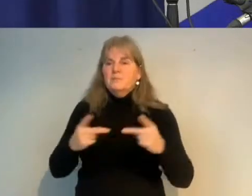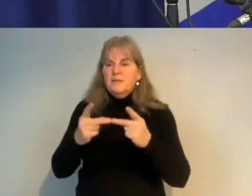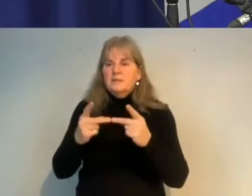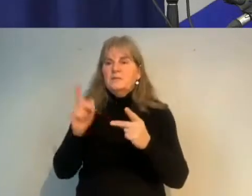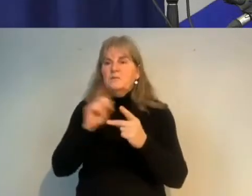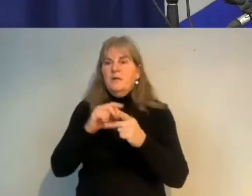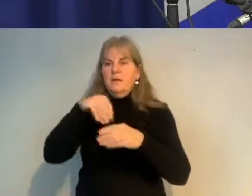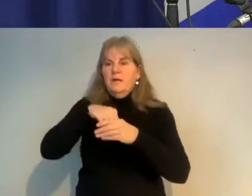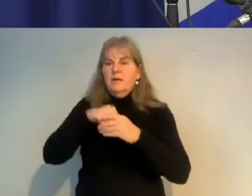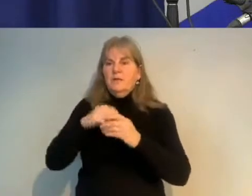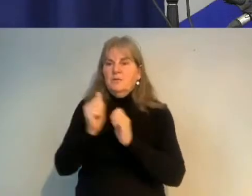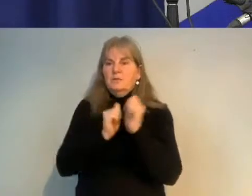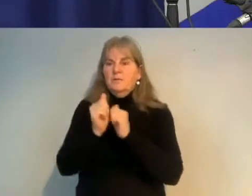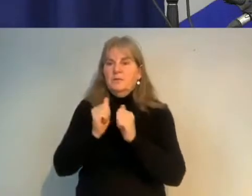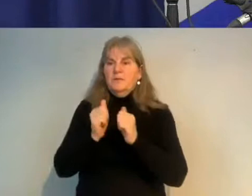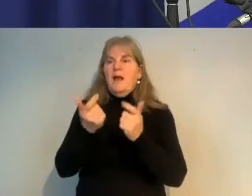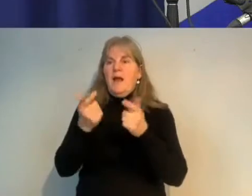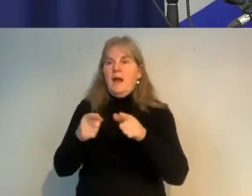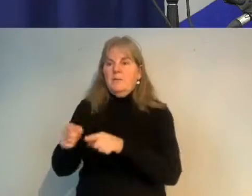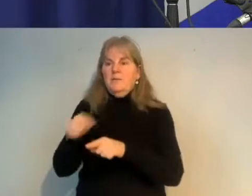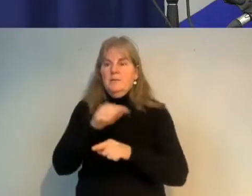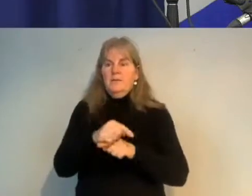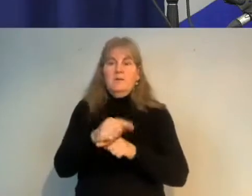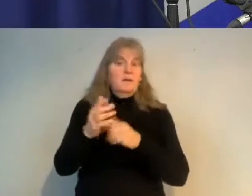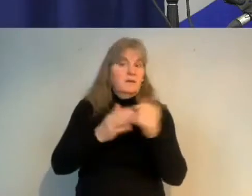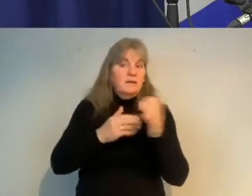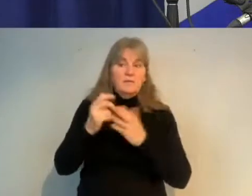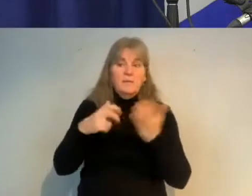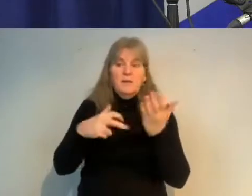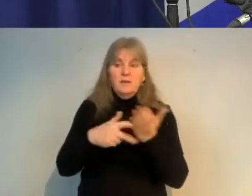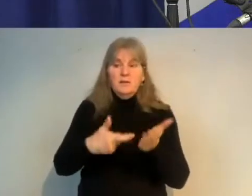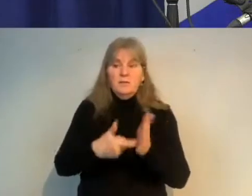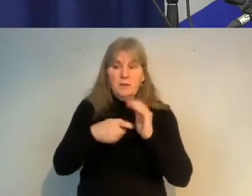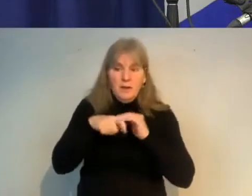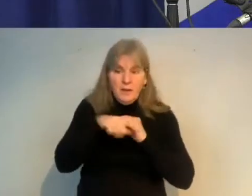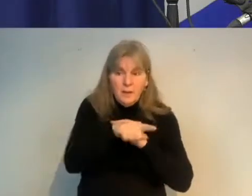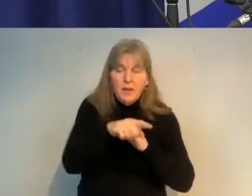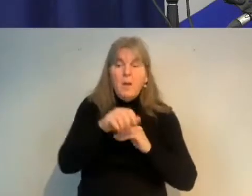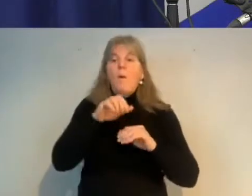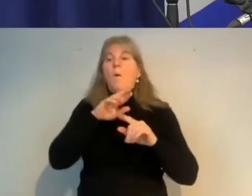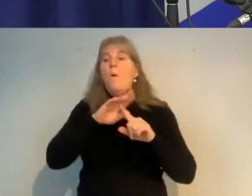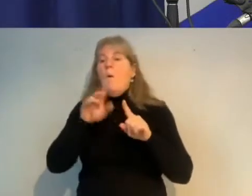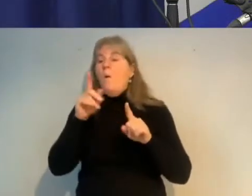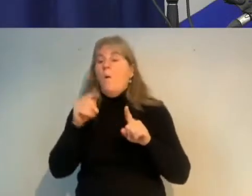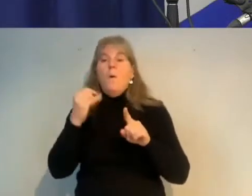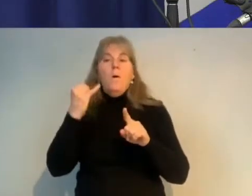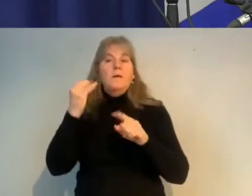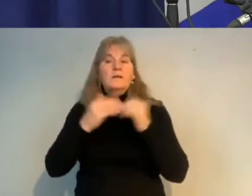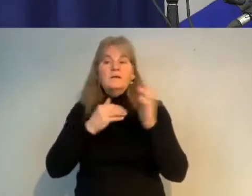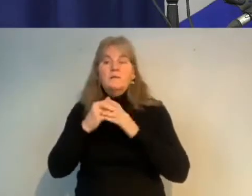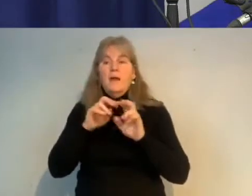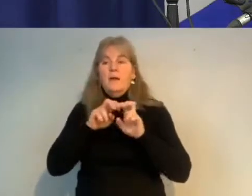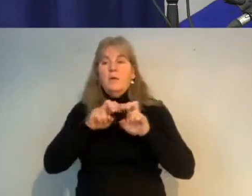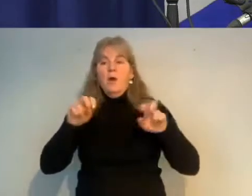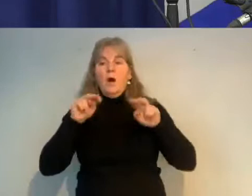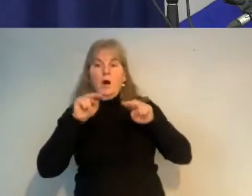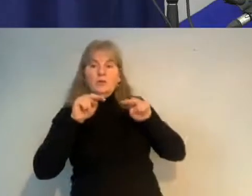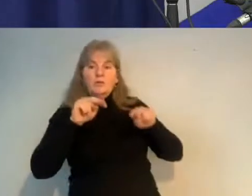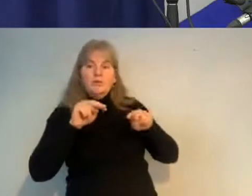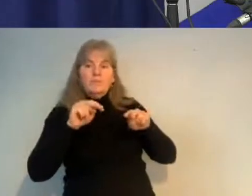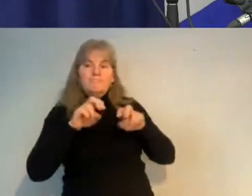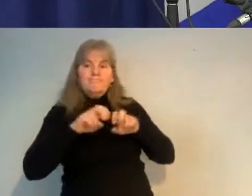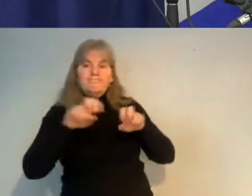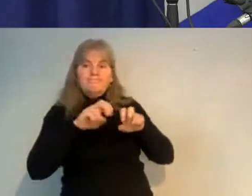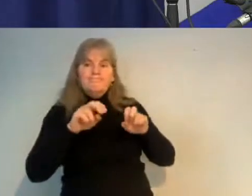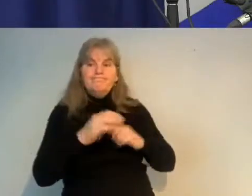is held, regardless of whether a ticket is required to enter and regardless of whether spectators are in attendance. At